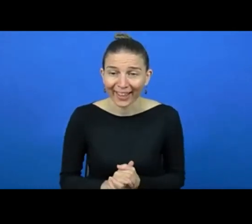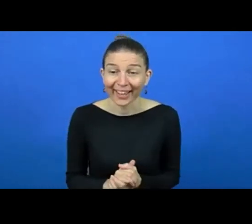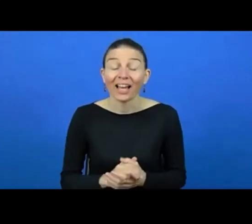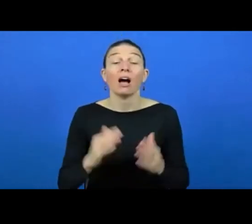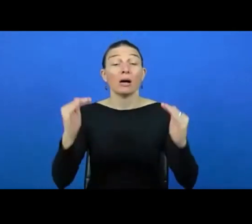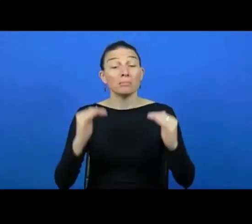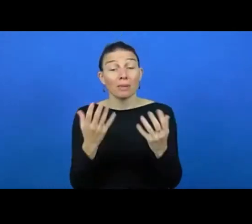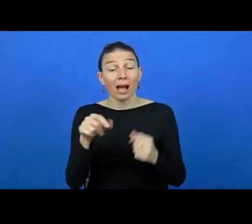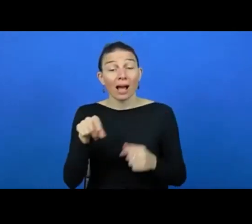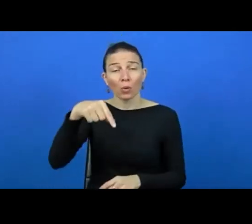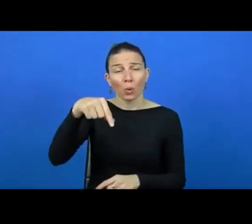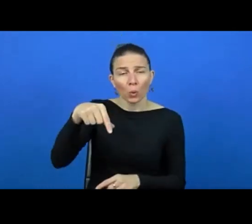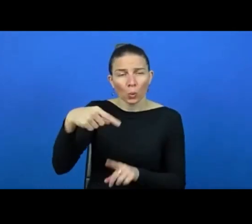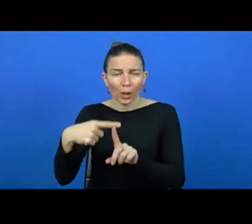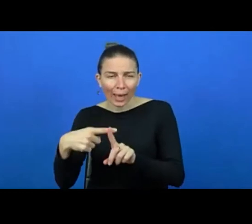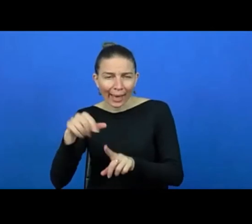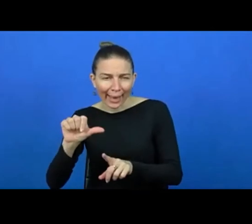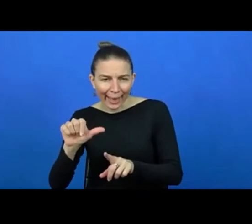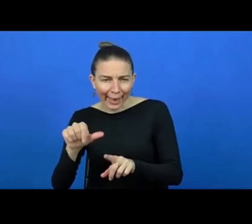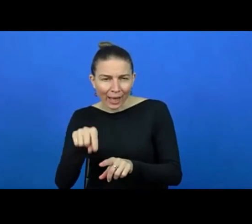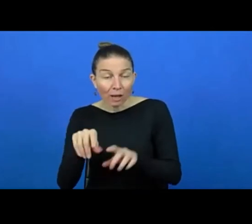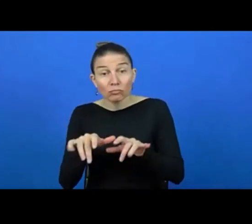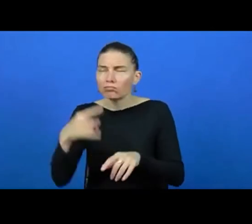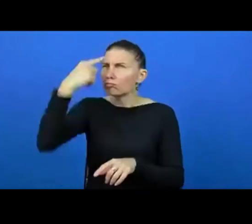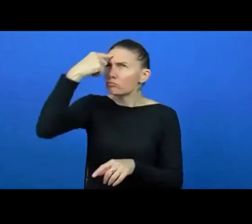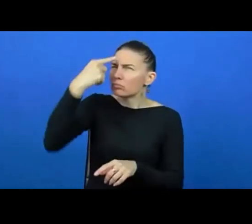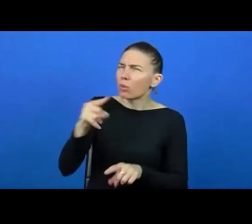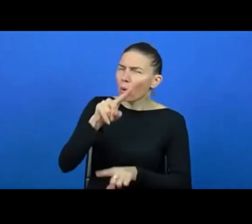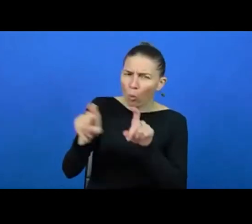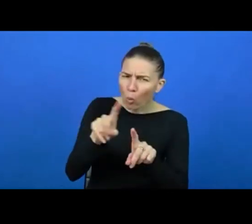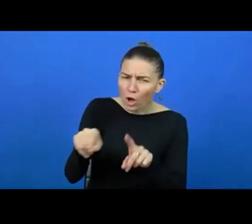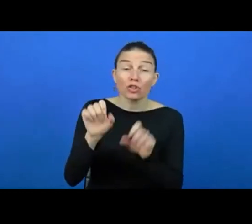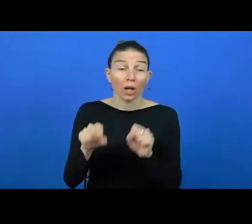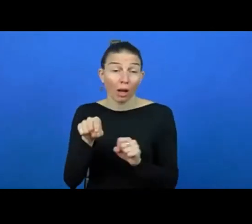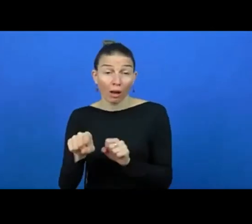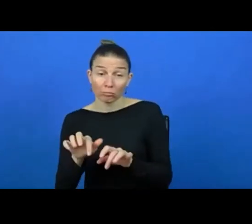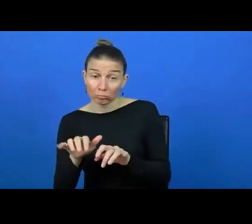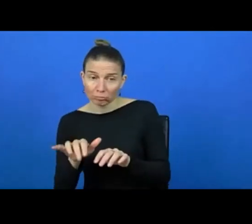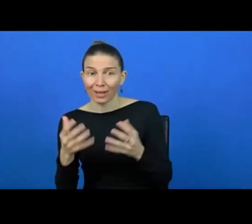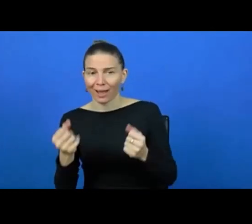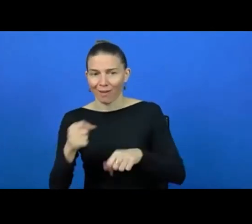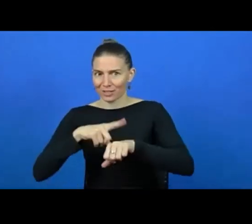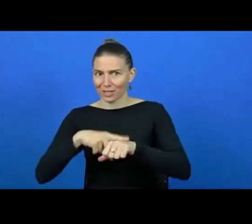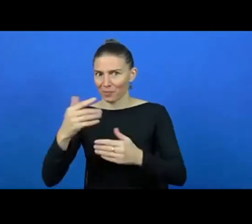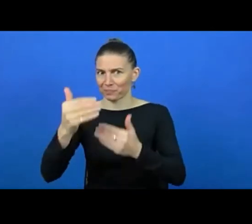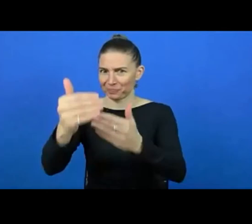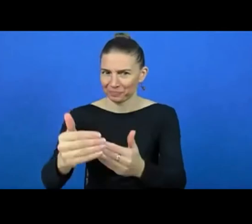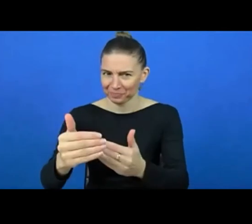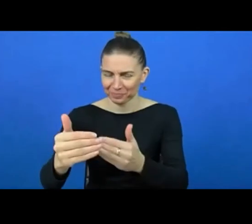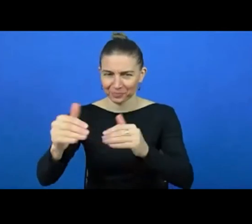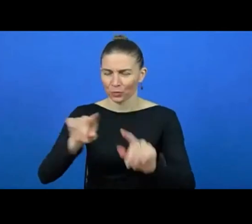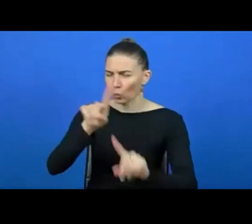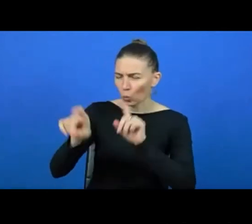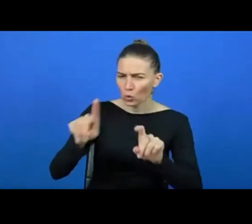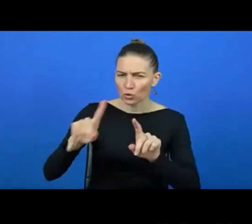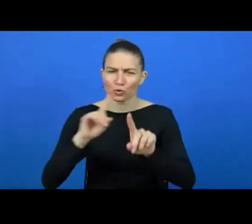minutes. So with that sort of like, you know, housekeeping instructions. So before I